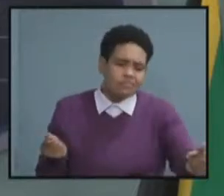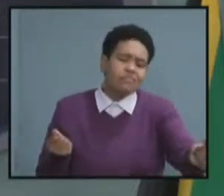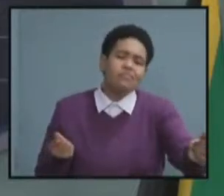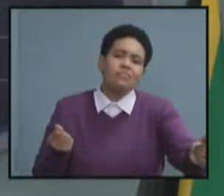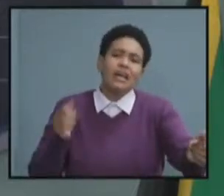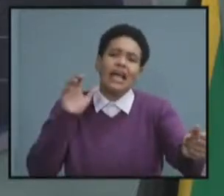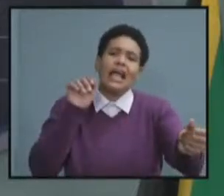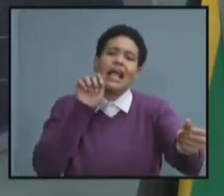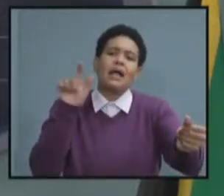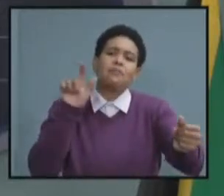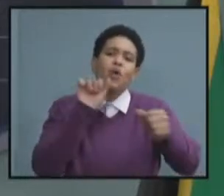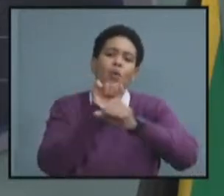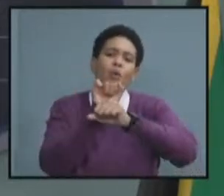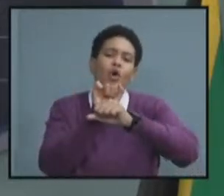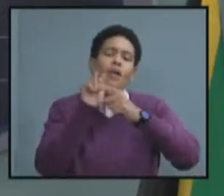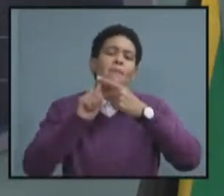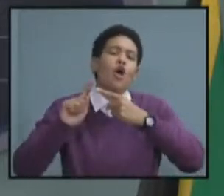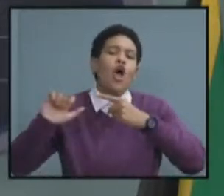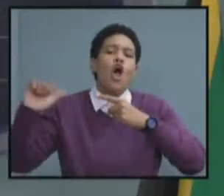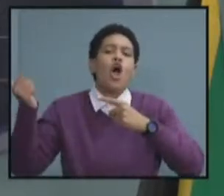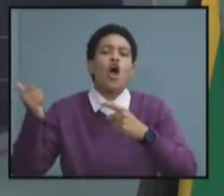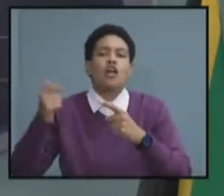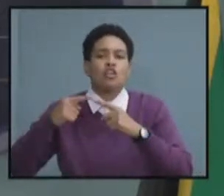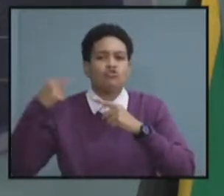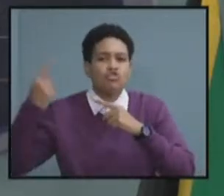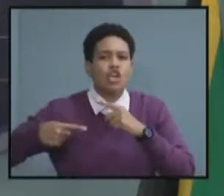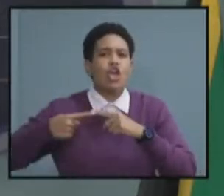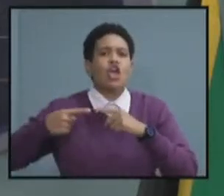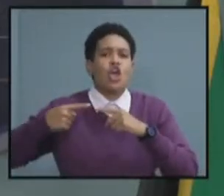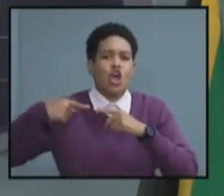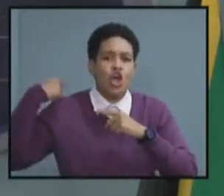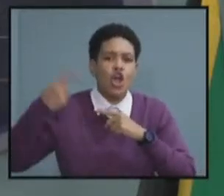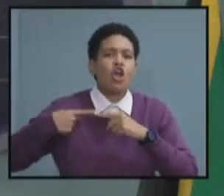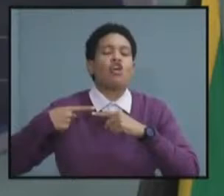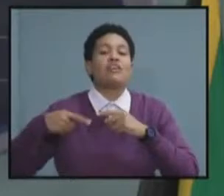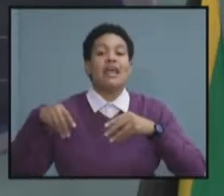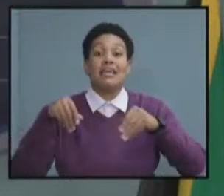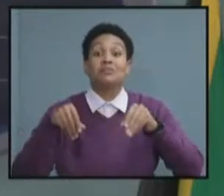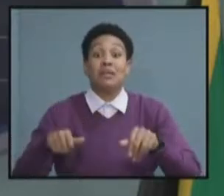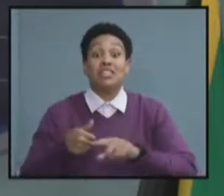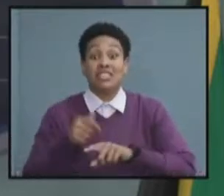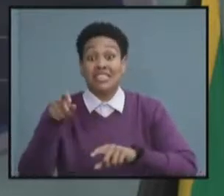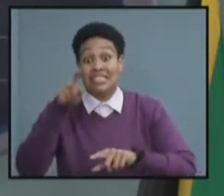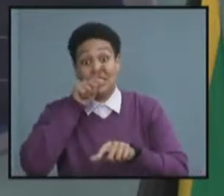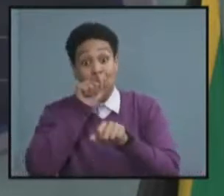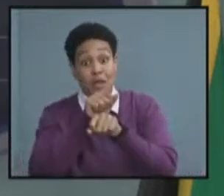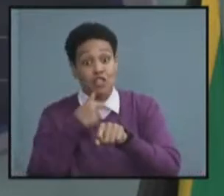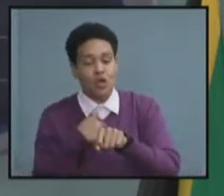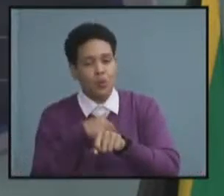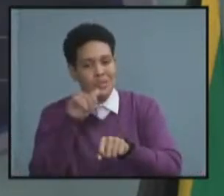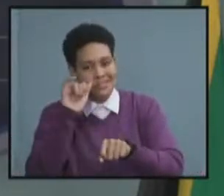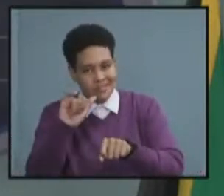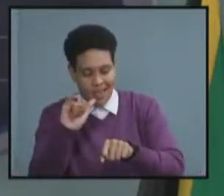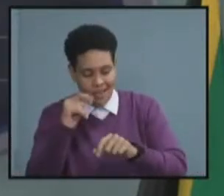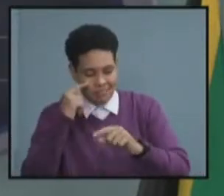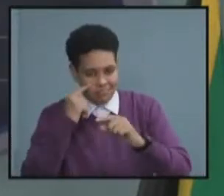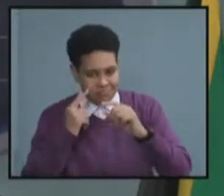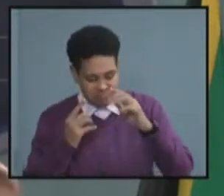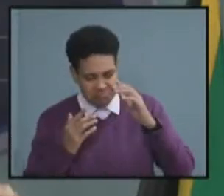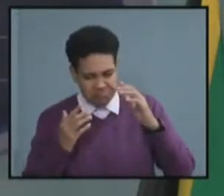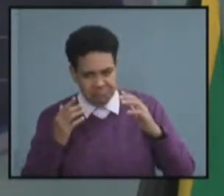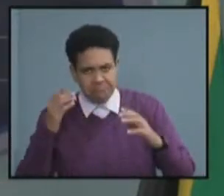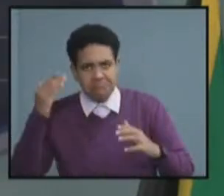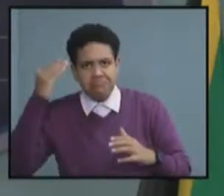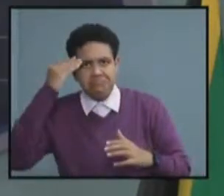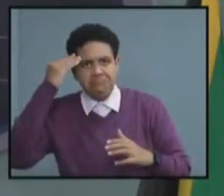capital works and other recurrent expenditure needed to ensure that we stay on top